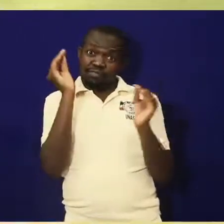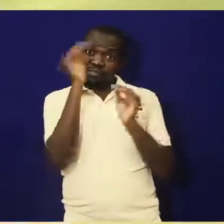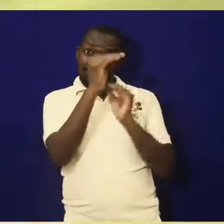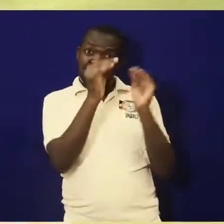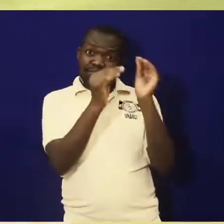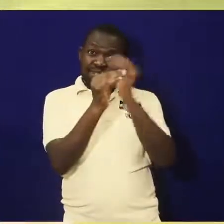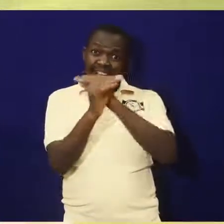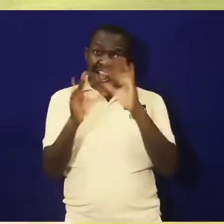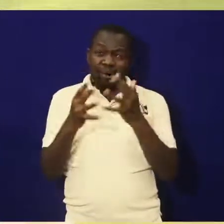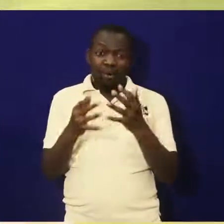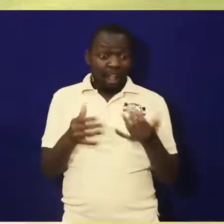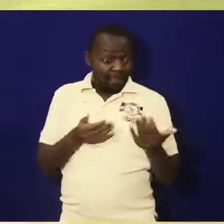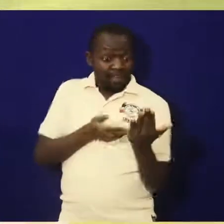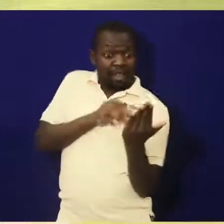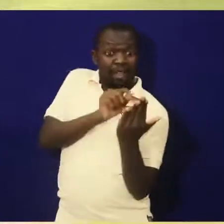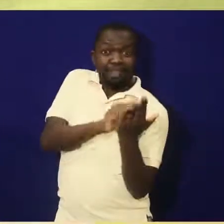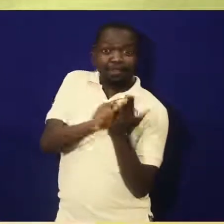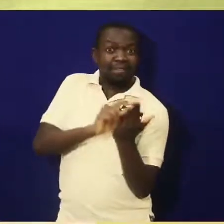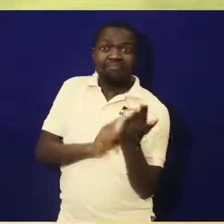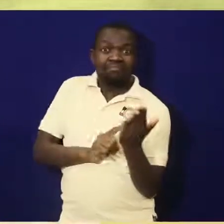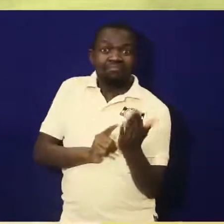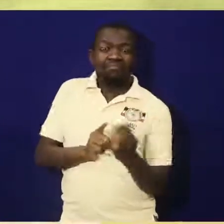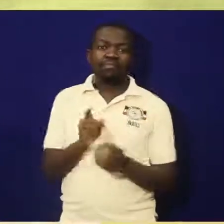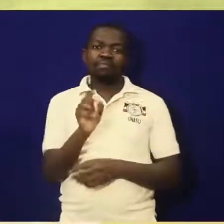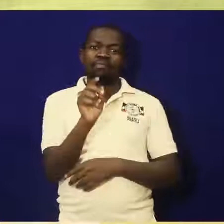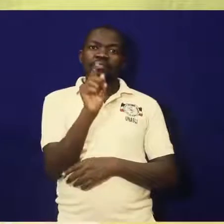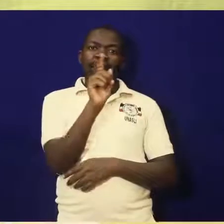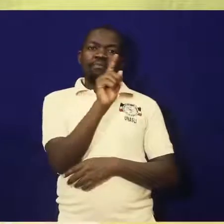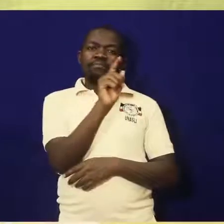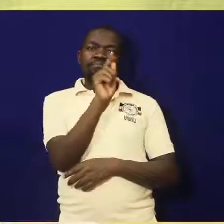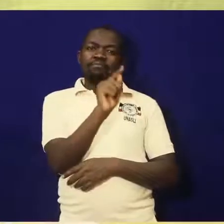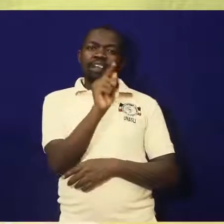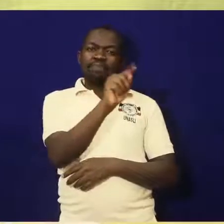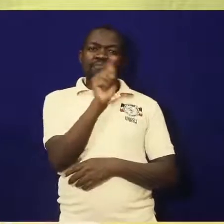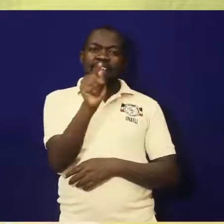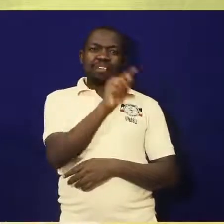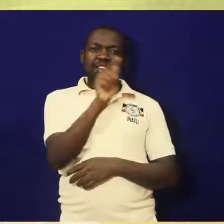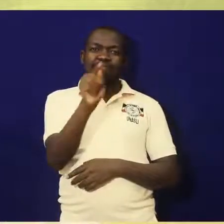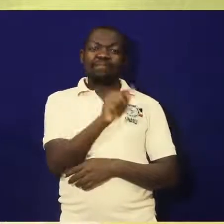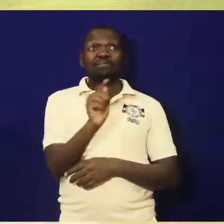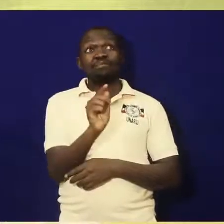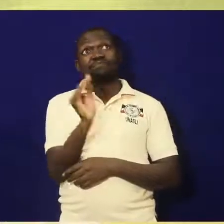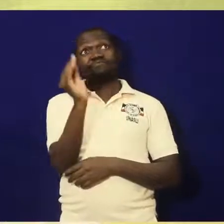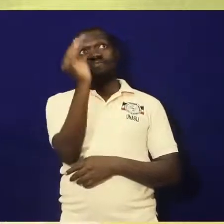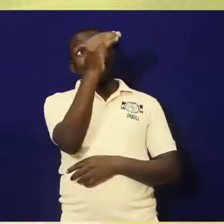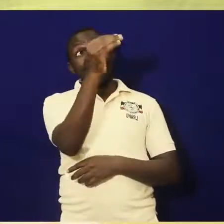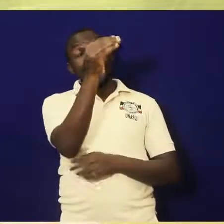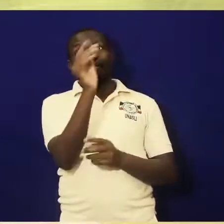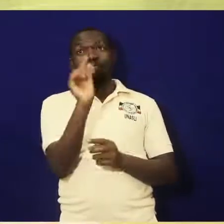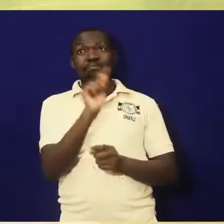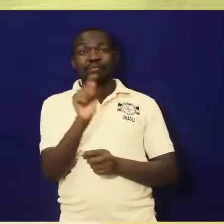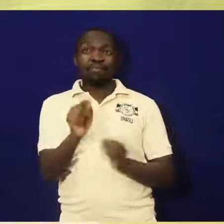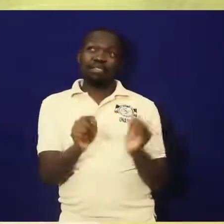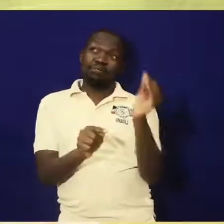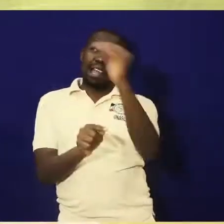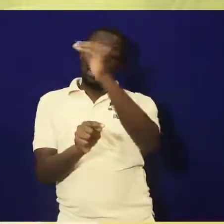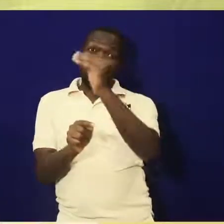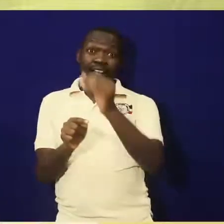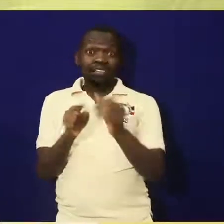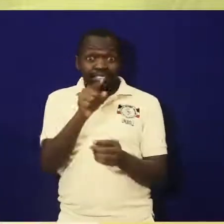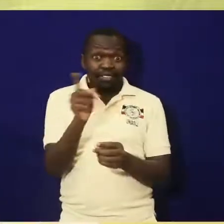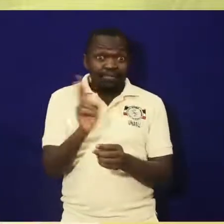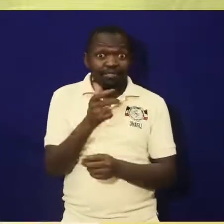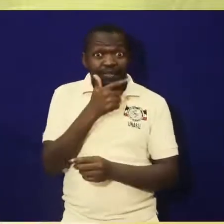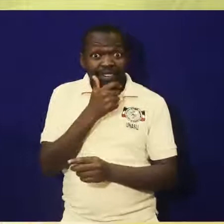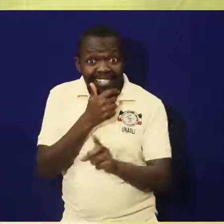space? Is that what you foresee? That's wonderful. That's what you predict.